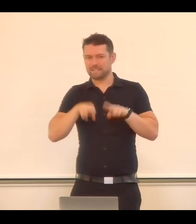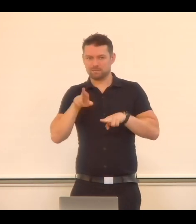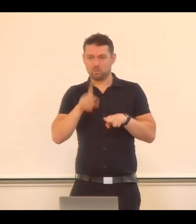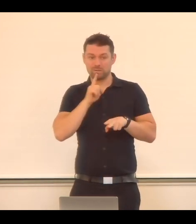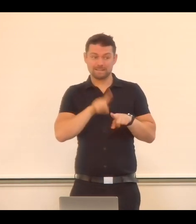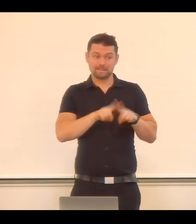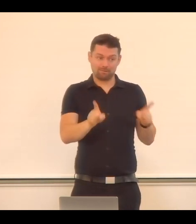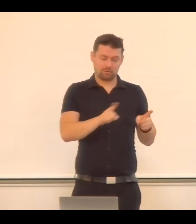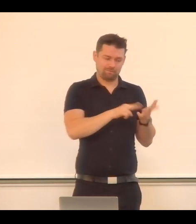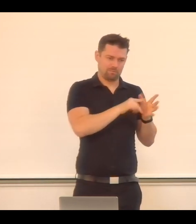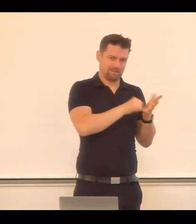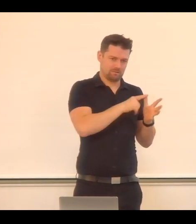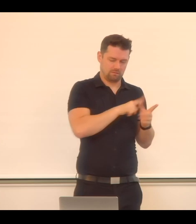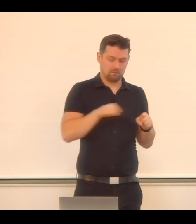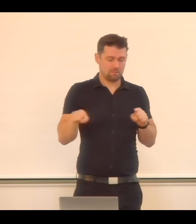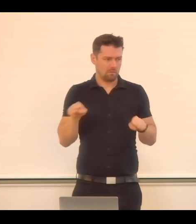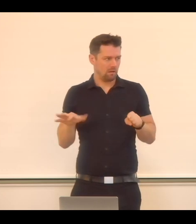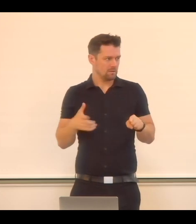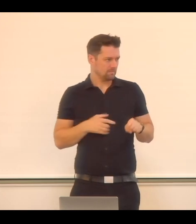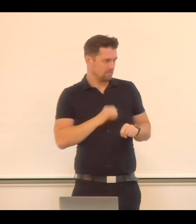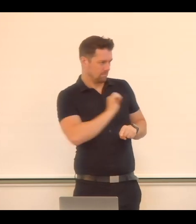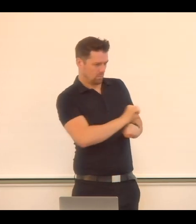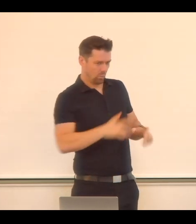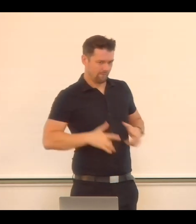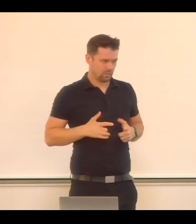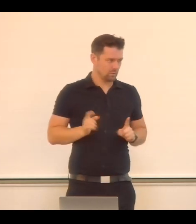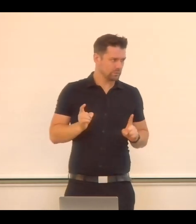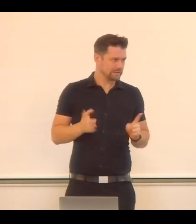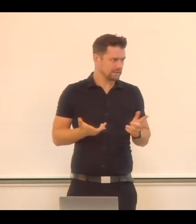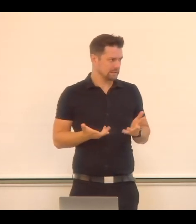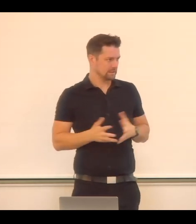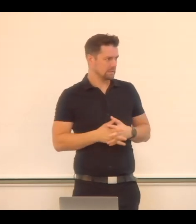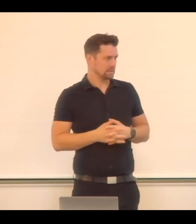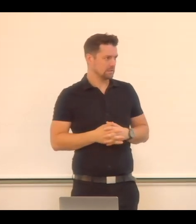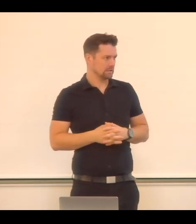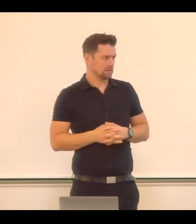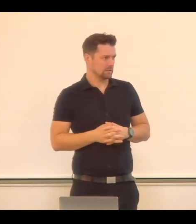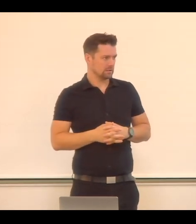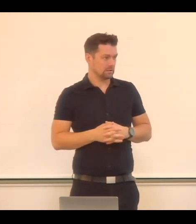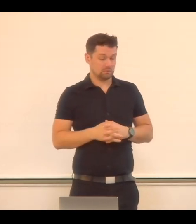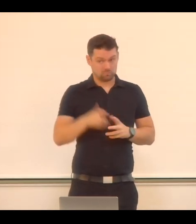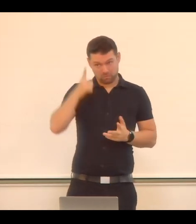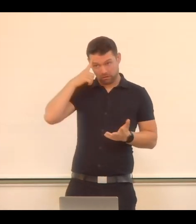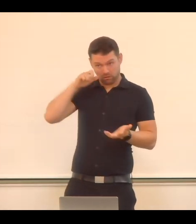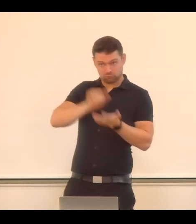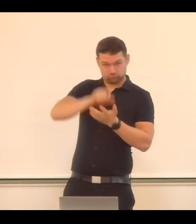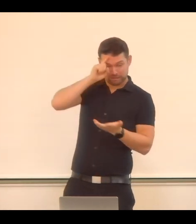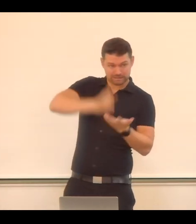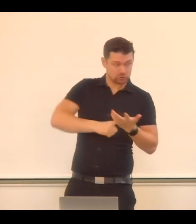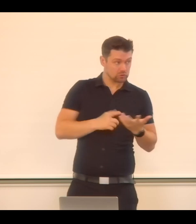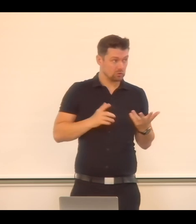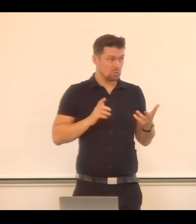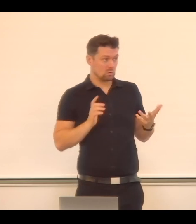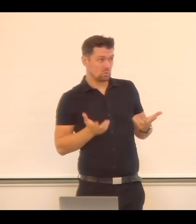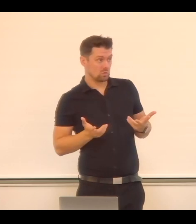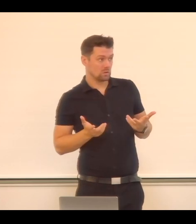NASA. So, so what would be your opinion on that? If it was the correct decision, and or is NASA